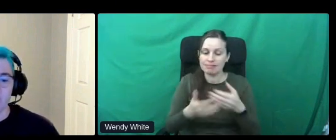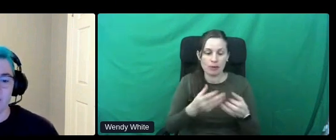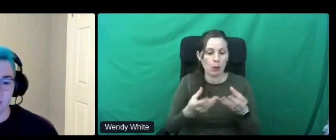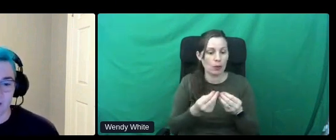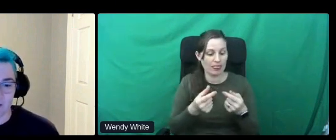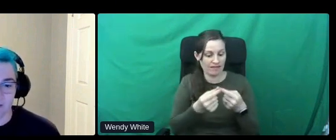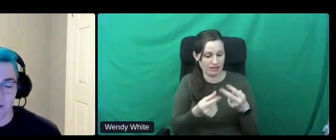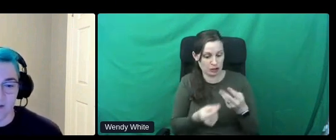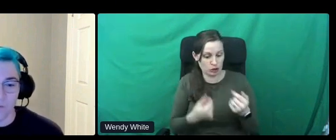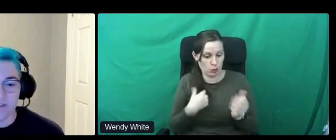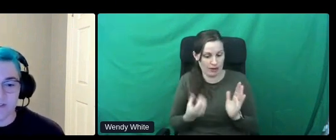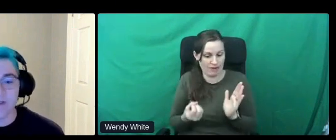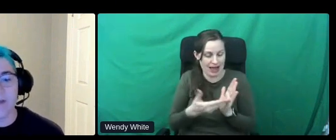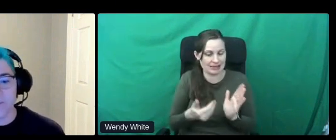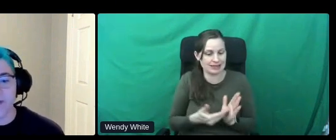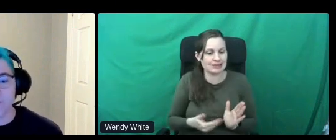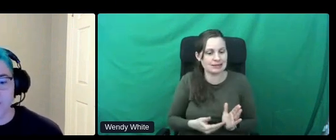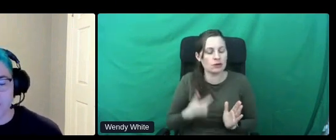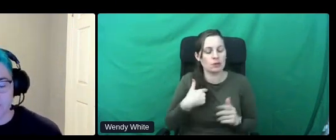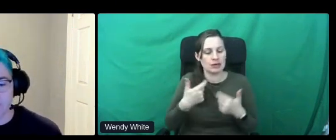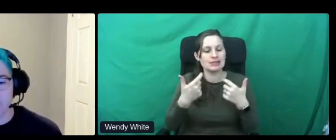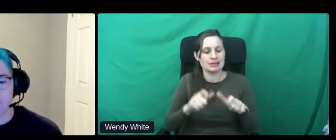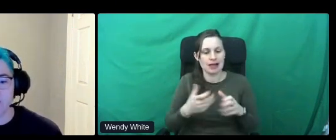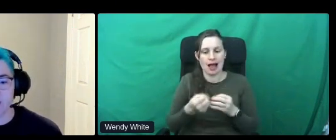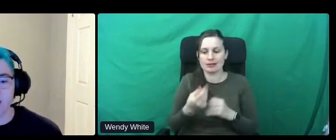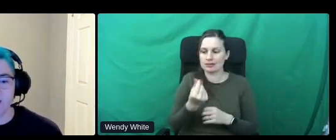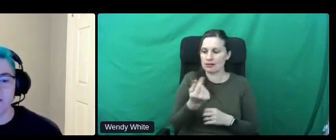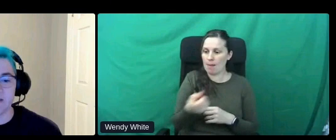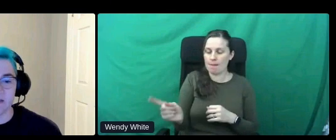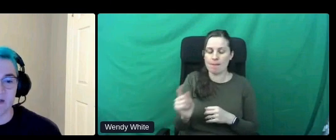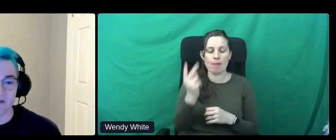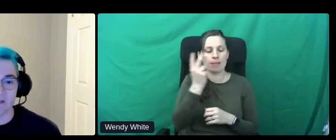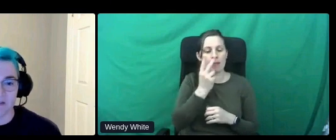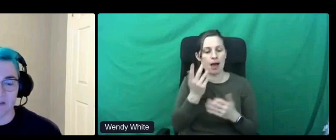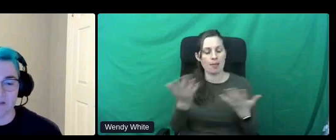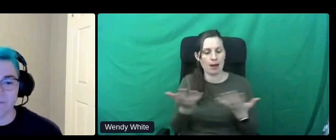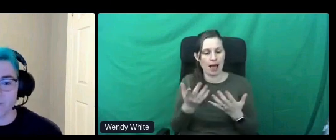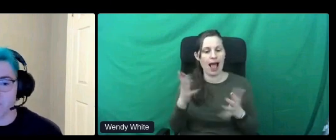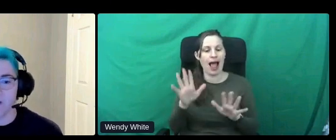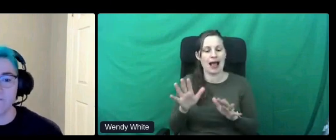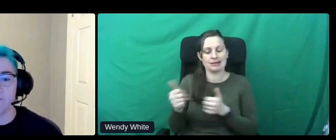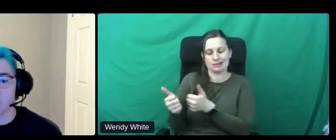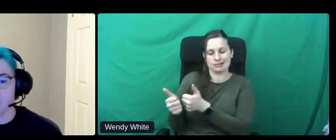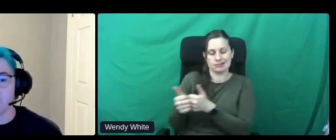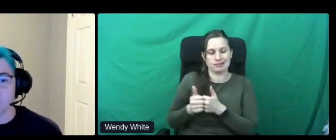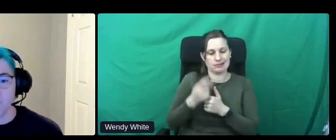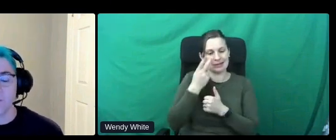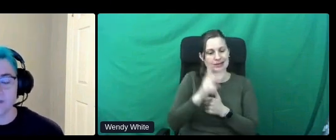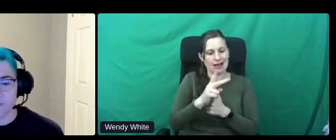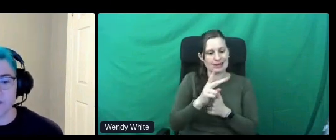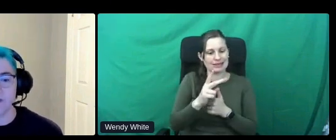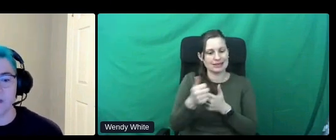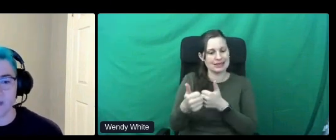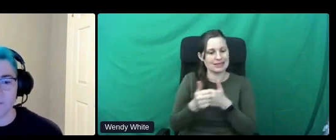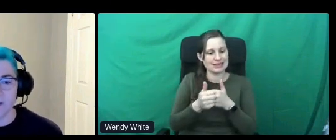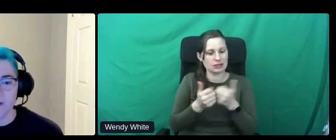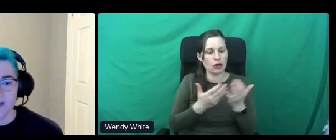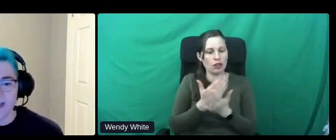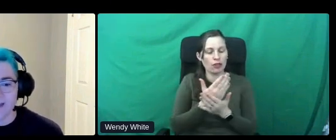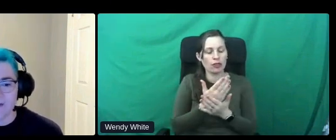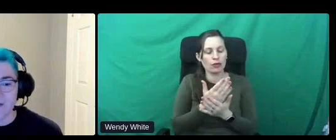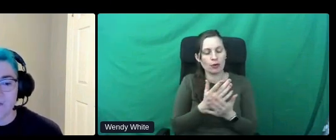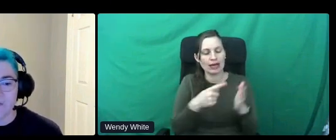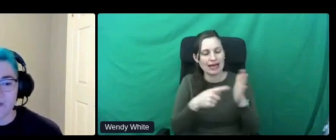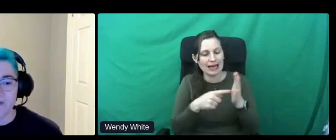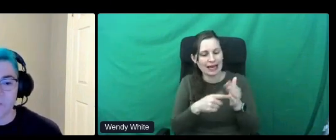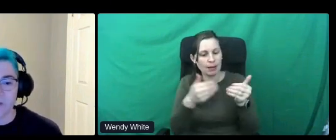that we added in, we still had blind players say that they had to get sighted assistance for a few key moments within the game.